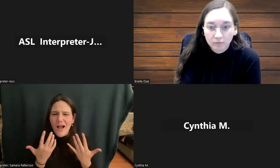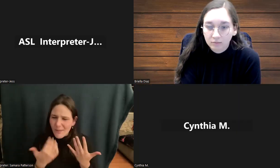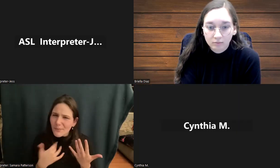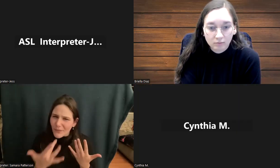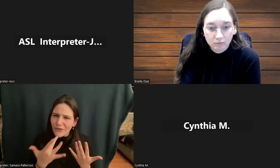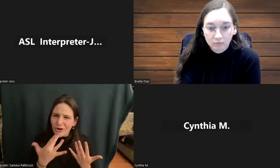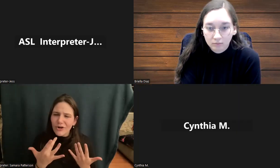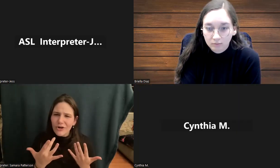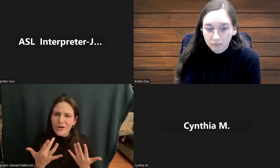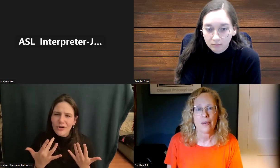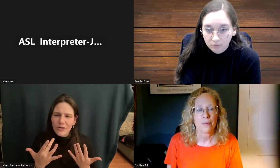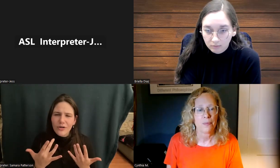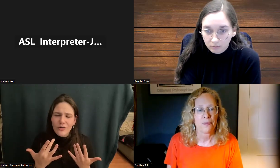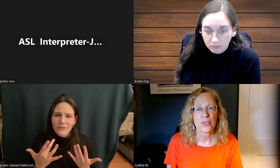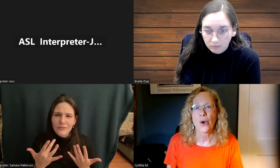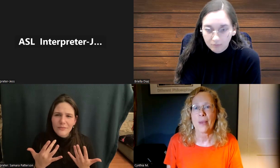to,